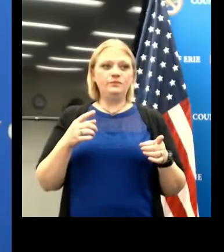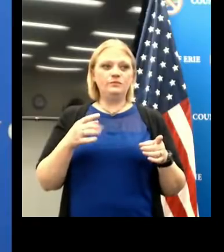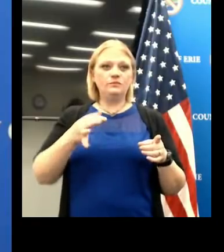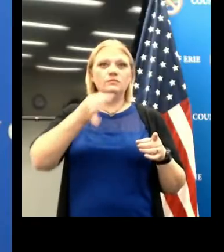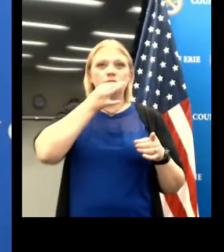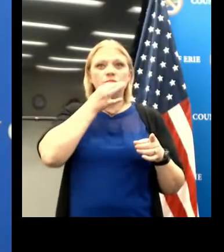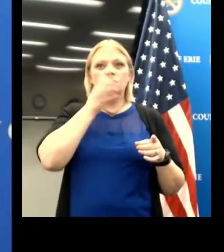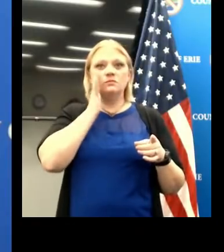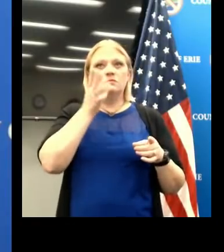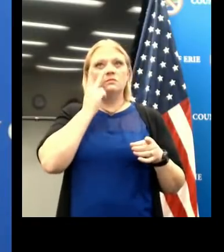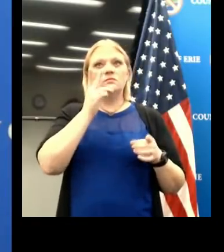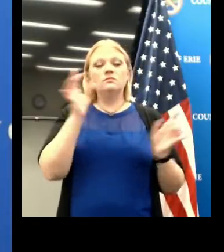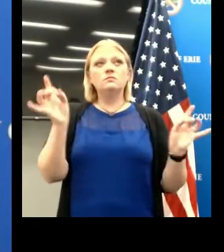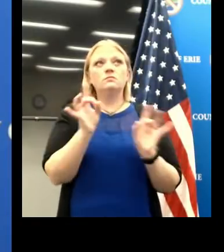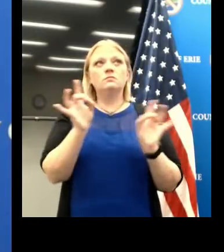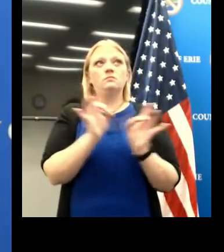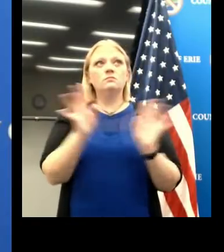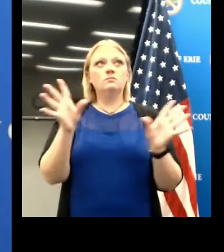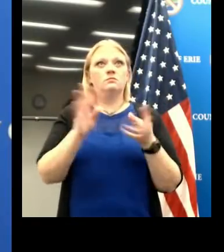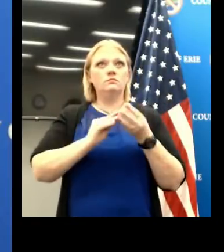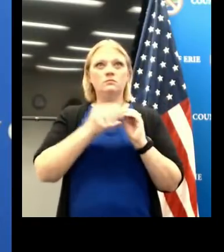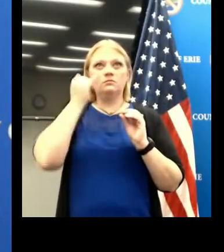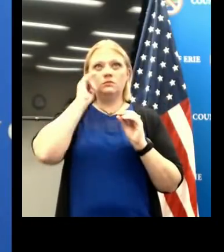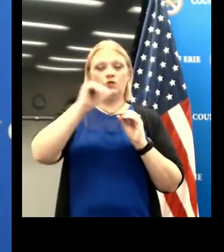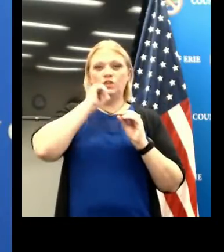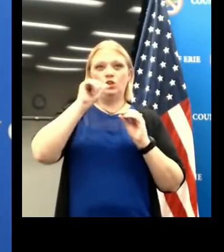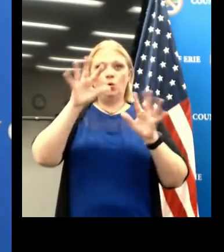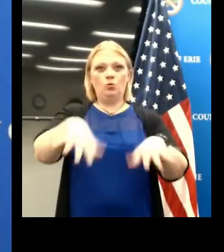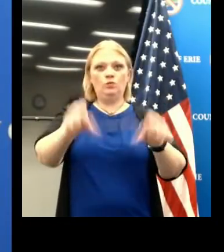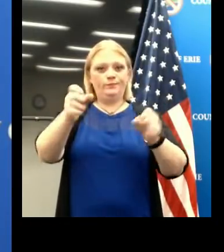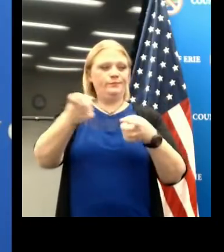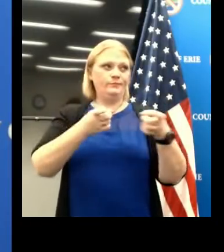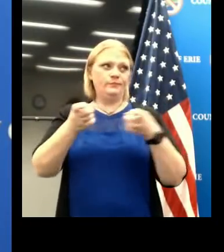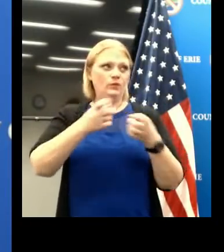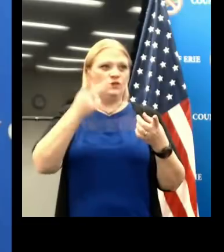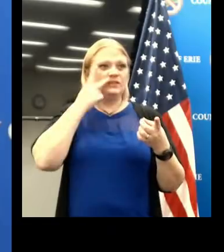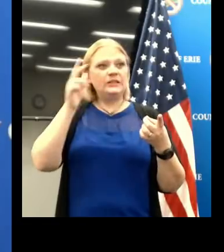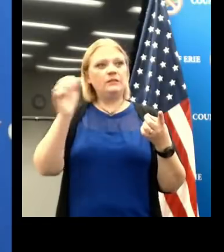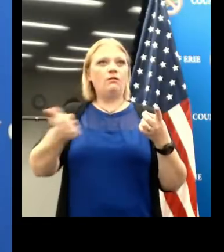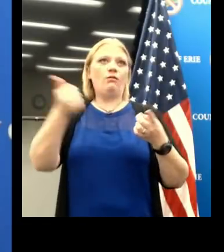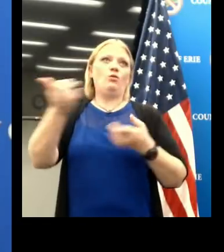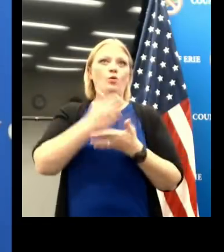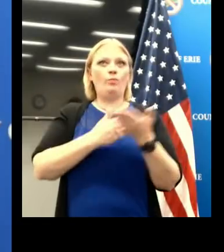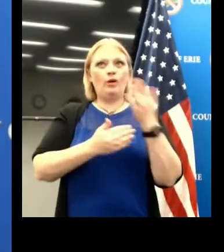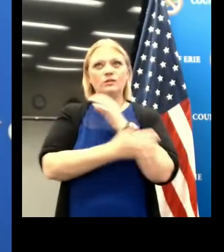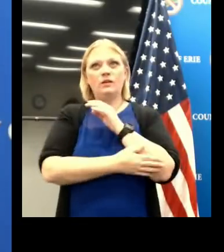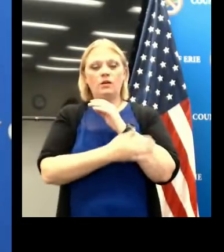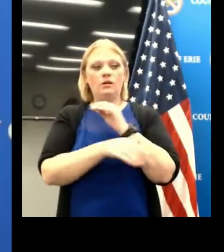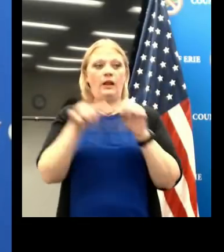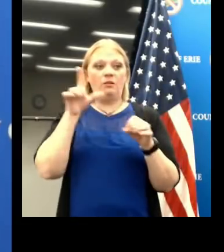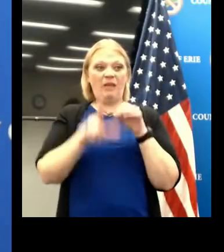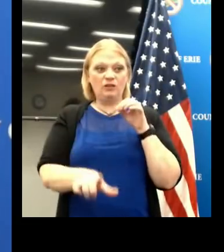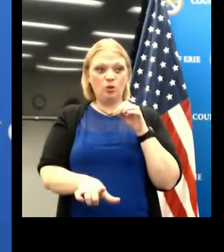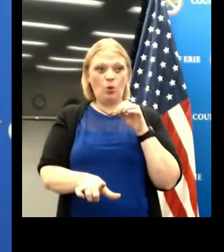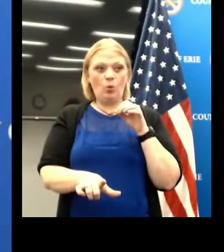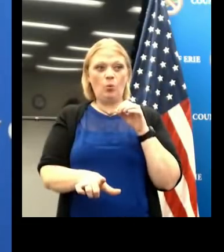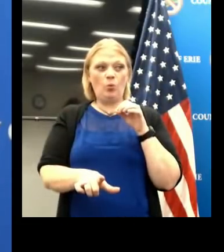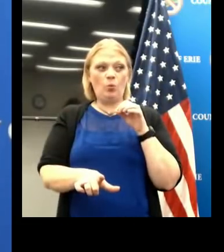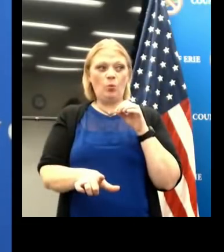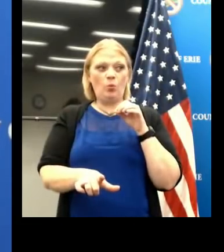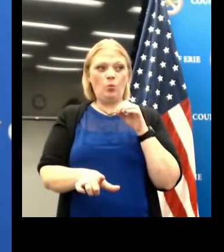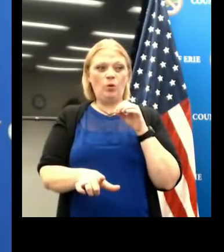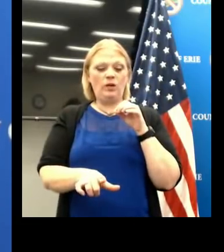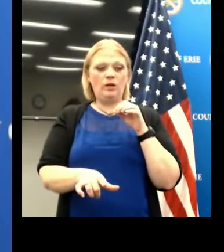numbers if we do not get this under control. We see what's happening in other parts of the country. El Paso is storing